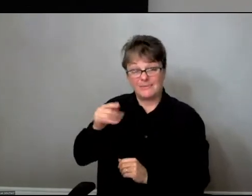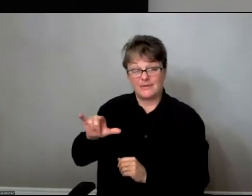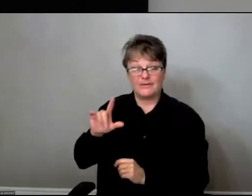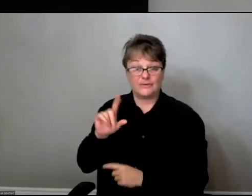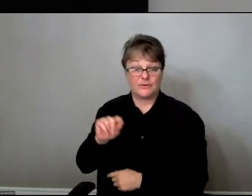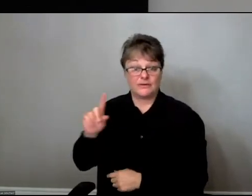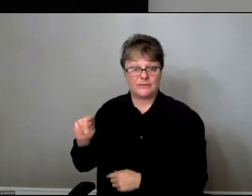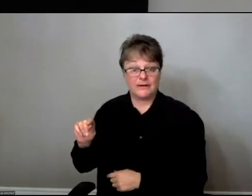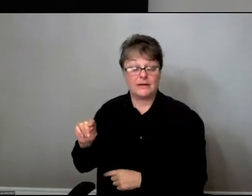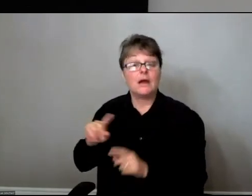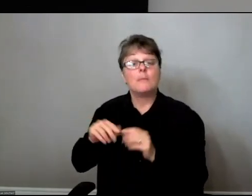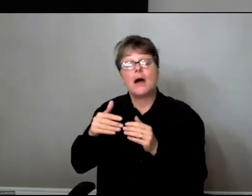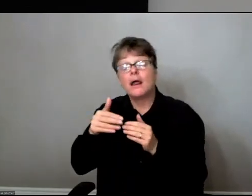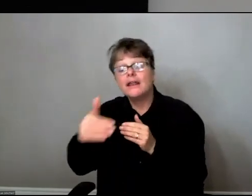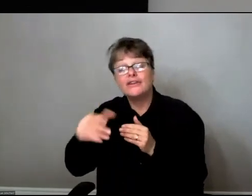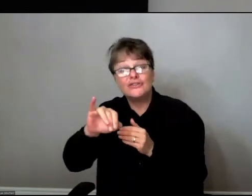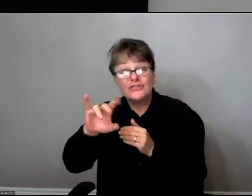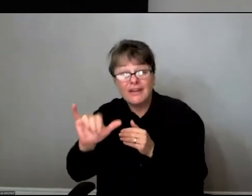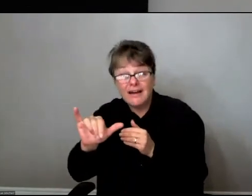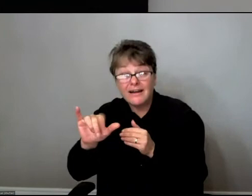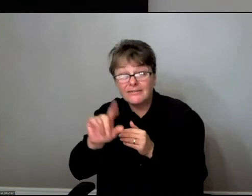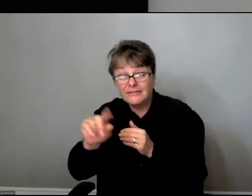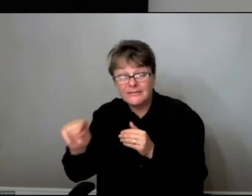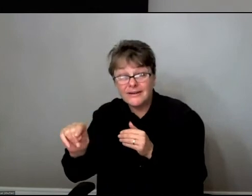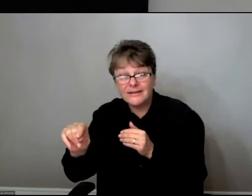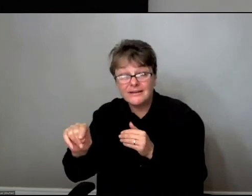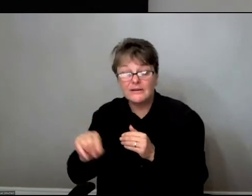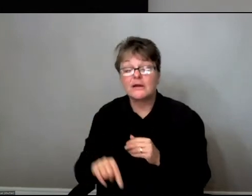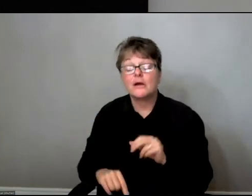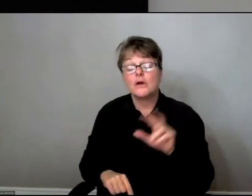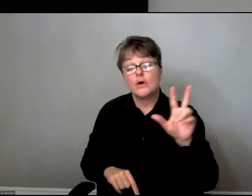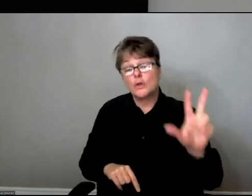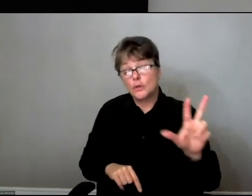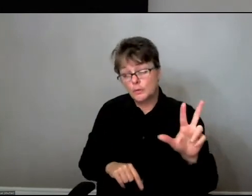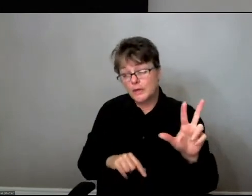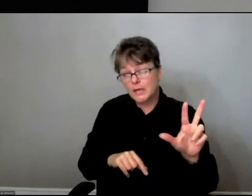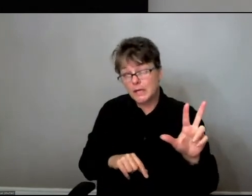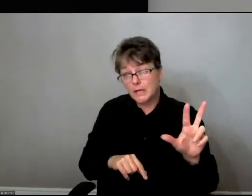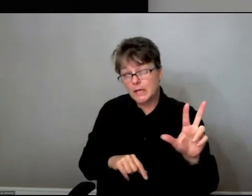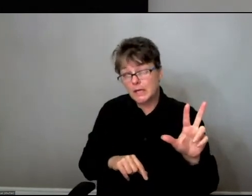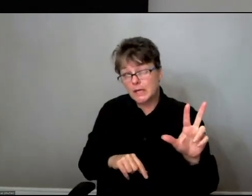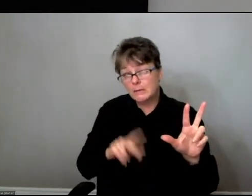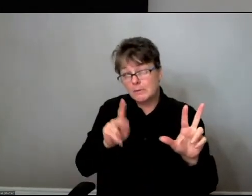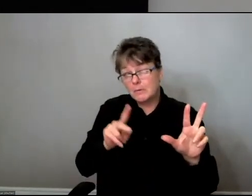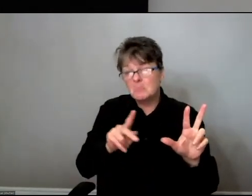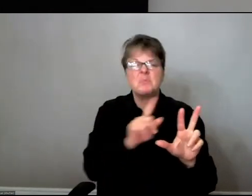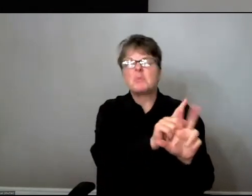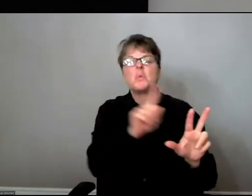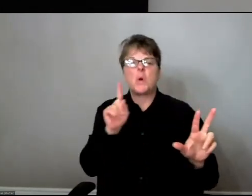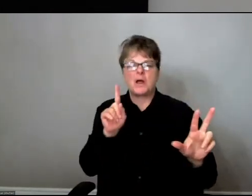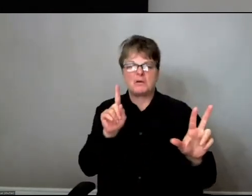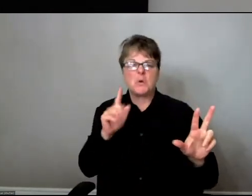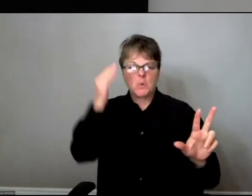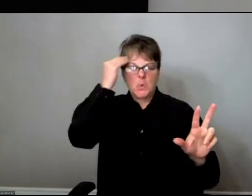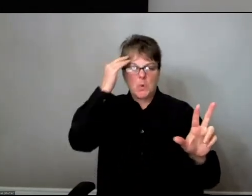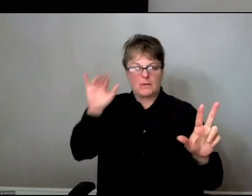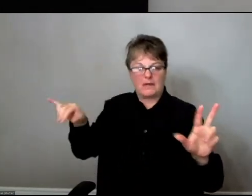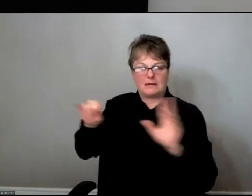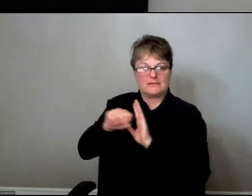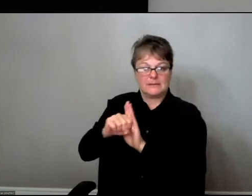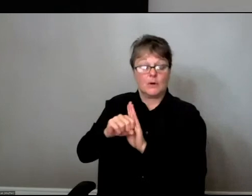2020, 1 in 3 people in Canada heard of this signal for help or saw it being used. This is